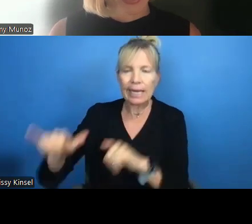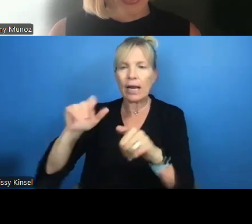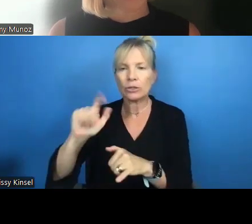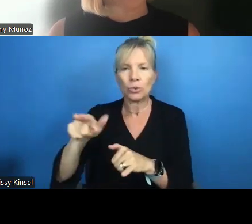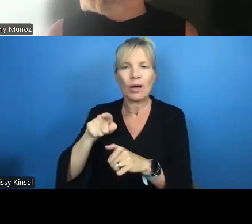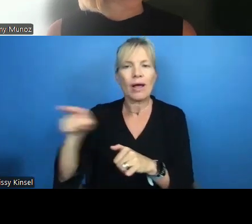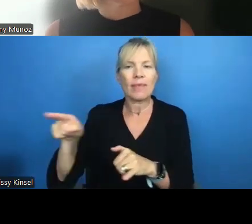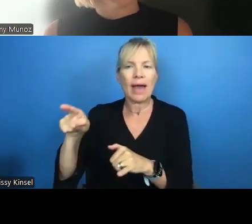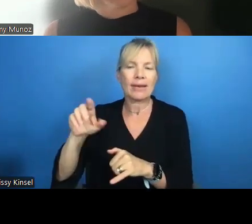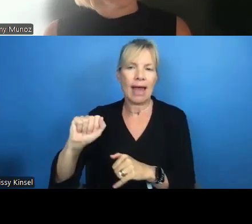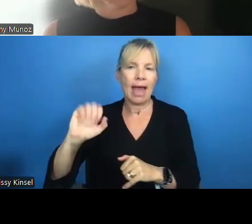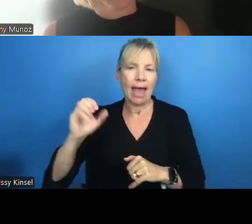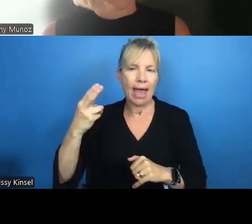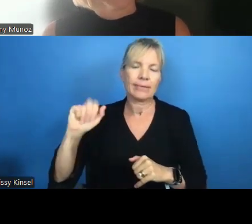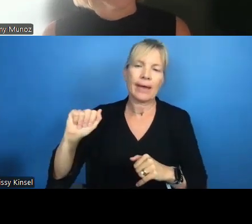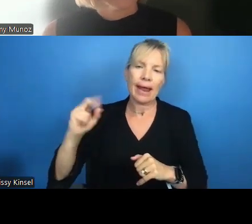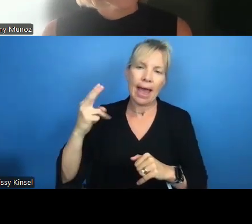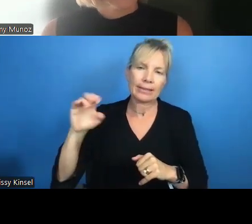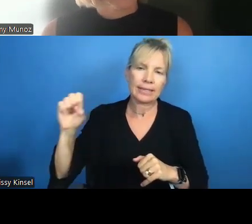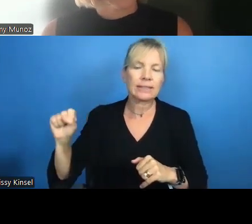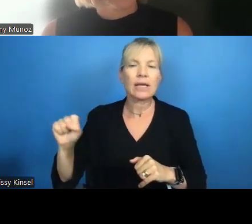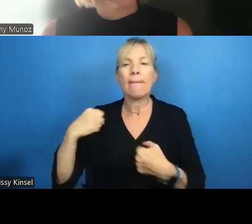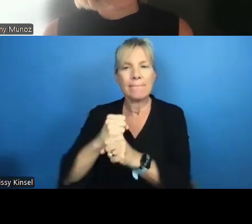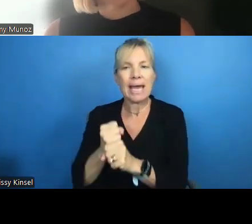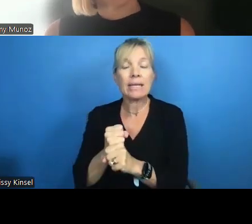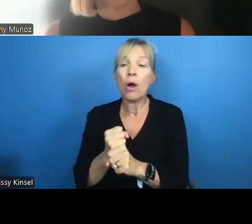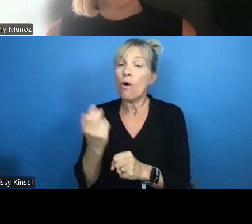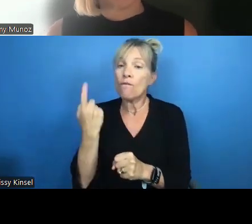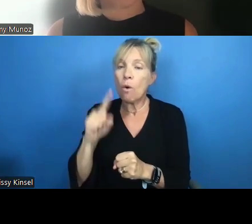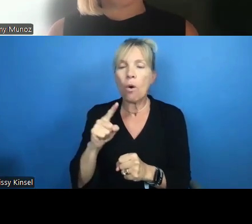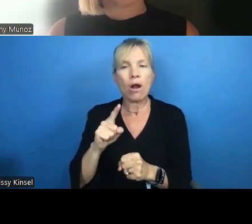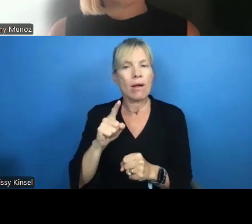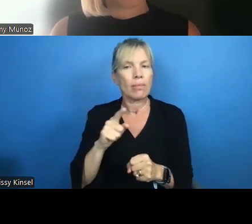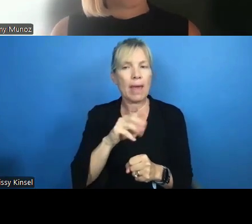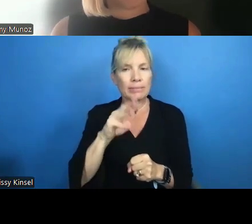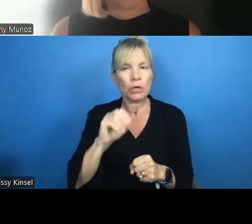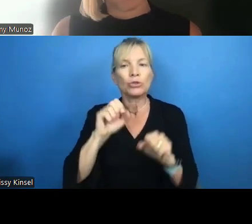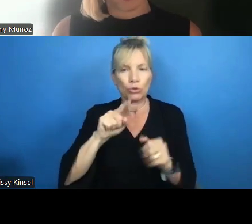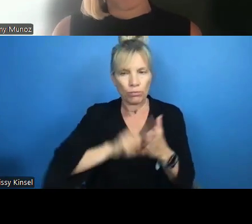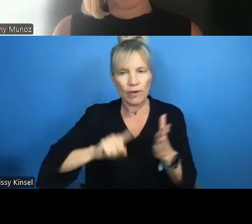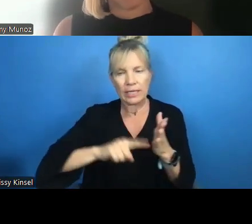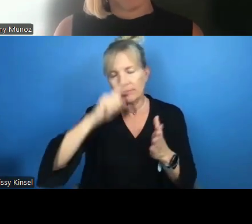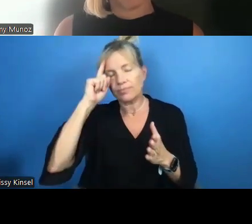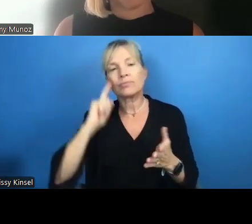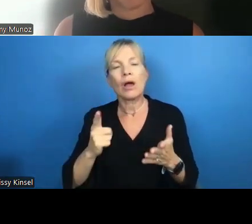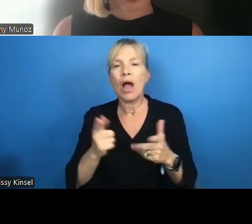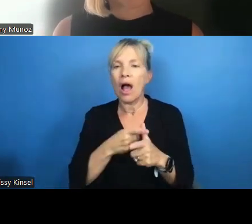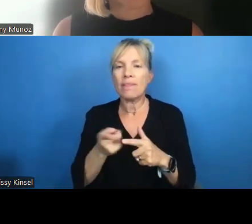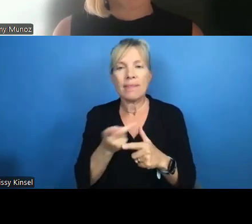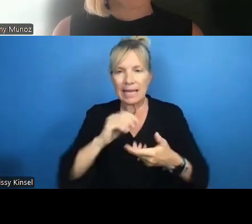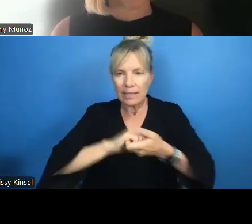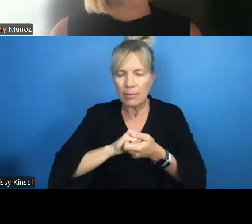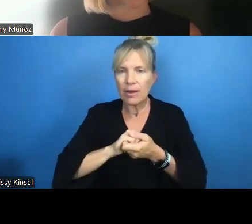created by Access in order to audit the providers. And the MCOs actually collaborated on and submitted